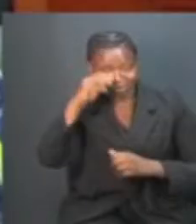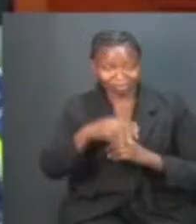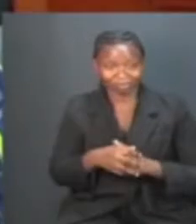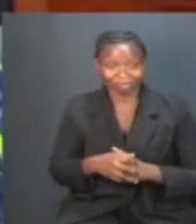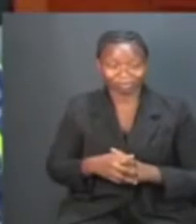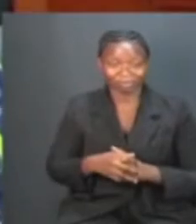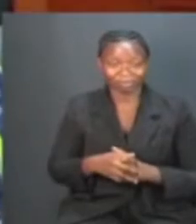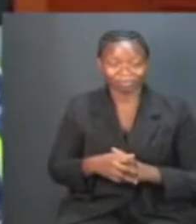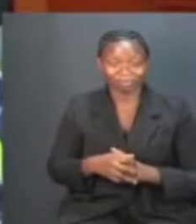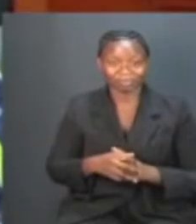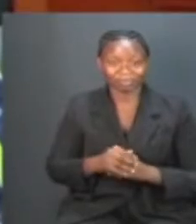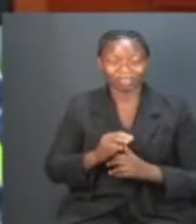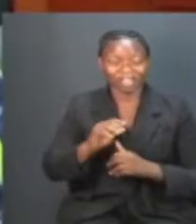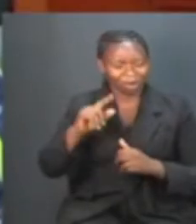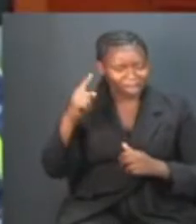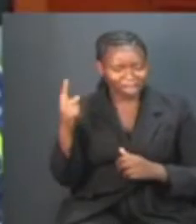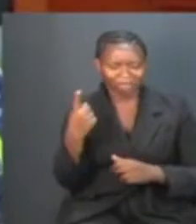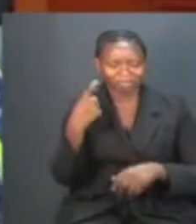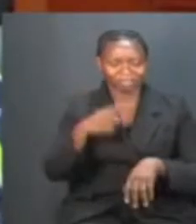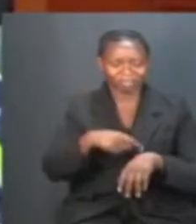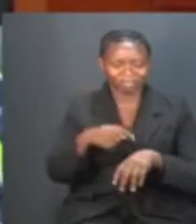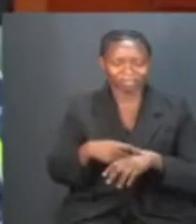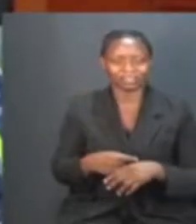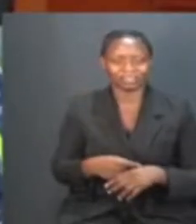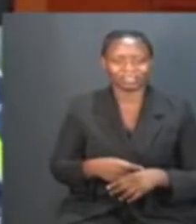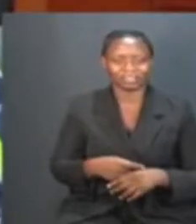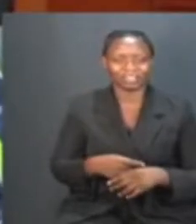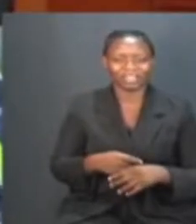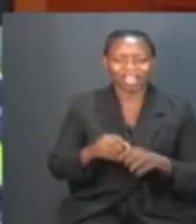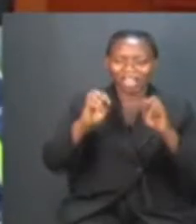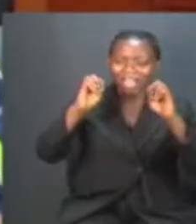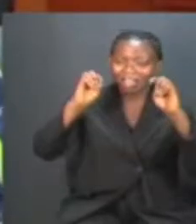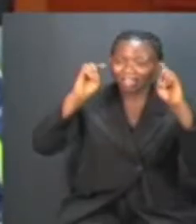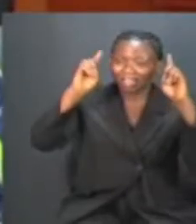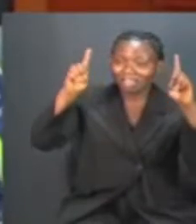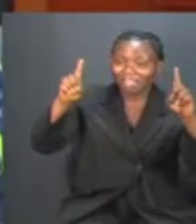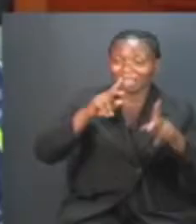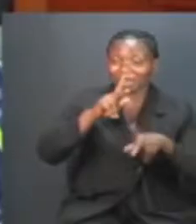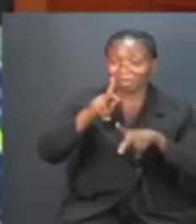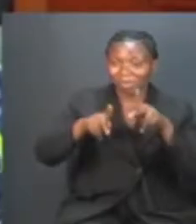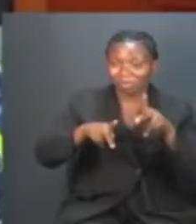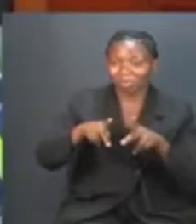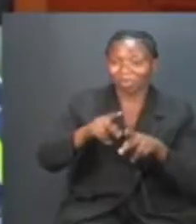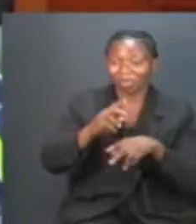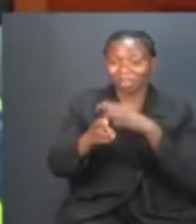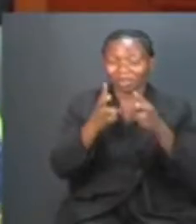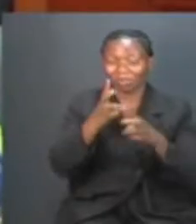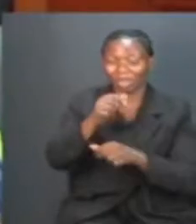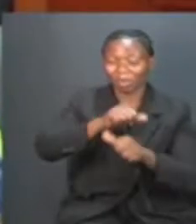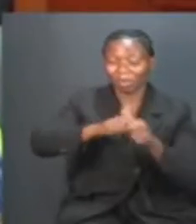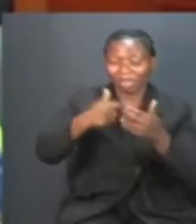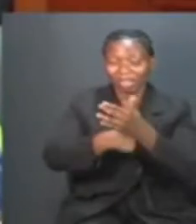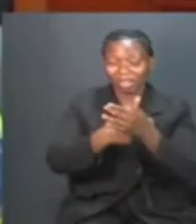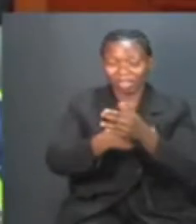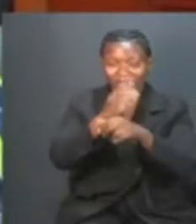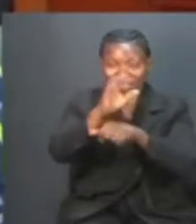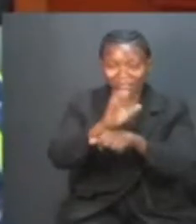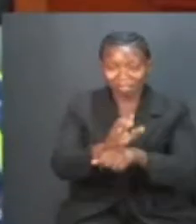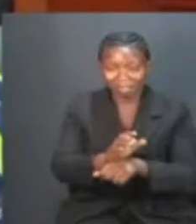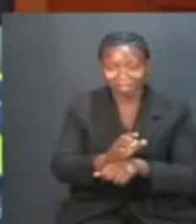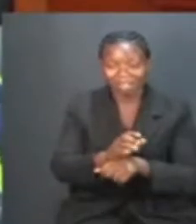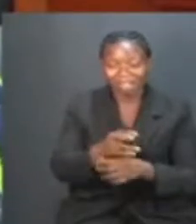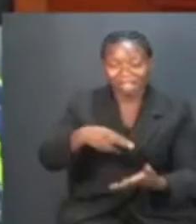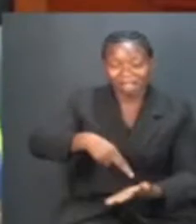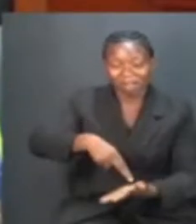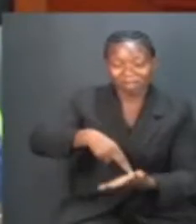Mahama, as always, re-echoed and educated the world on Ghana's rich culture as he